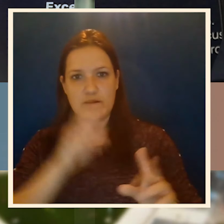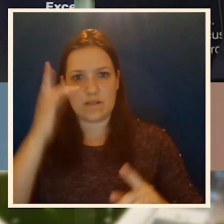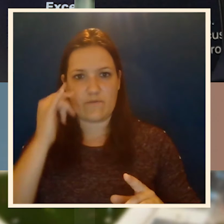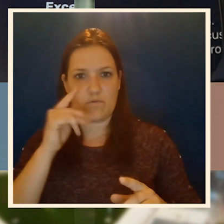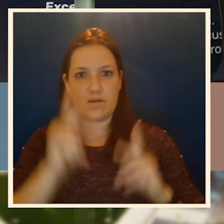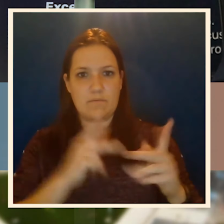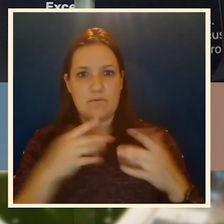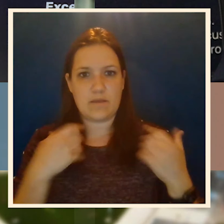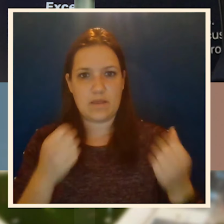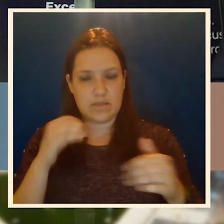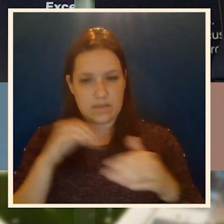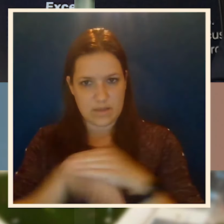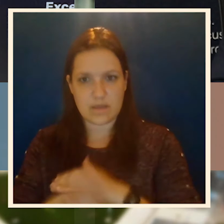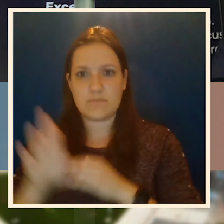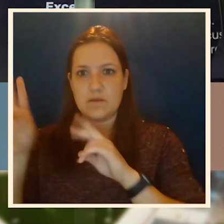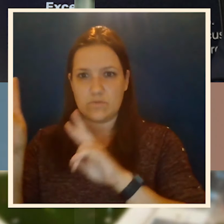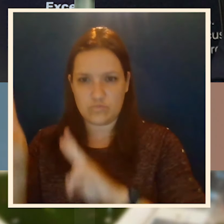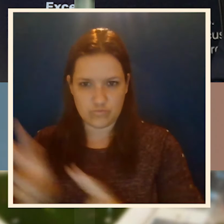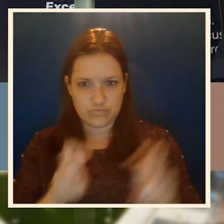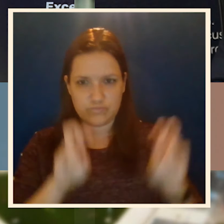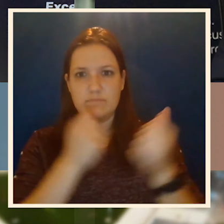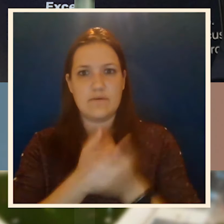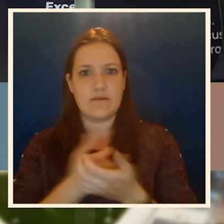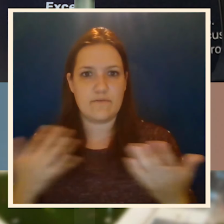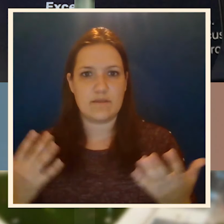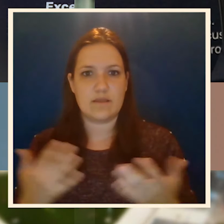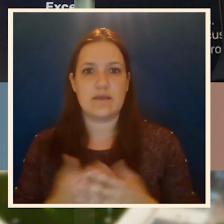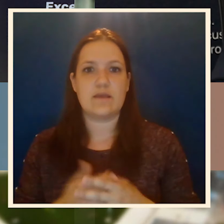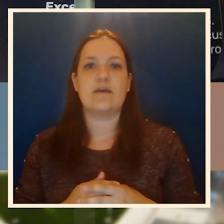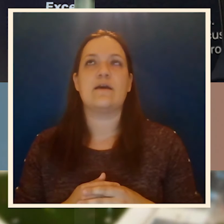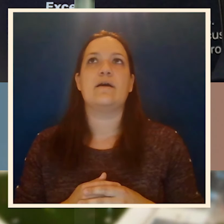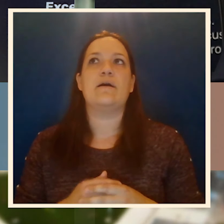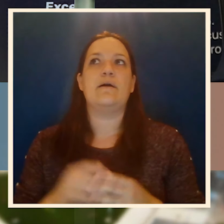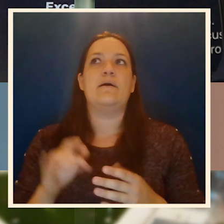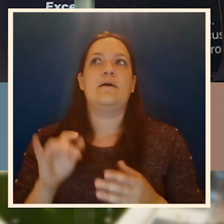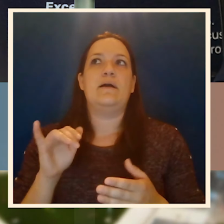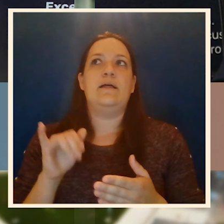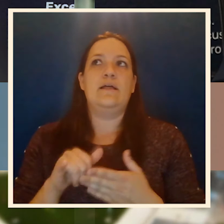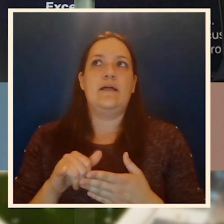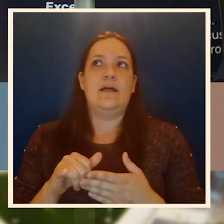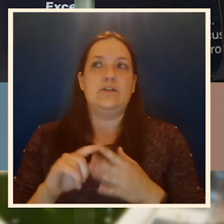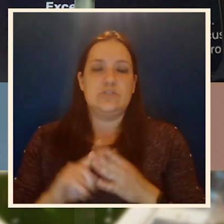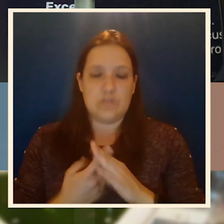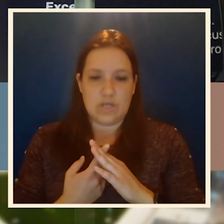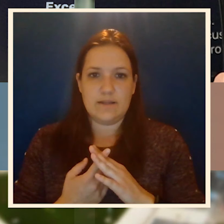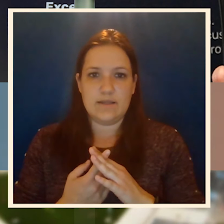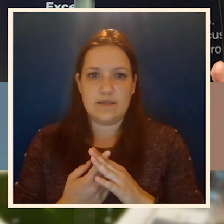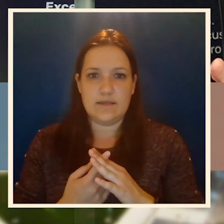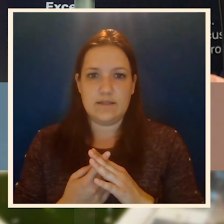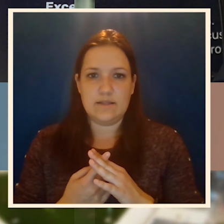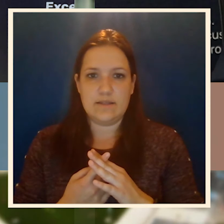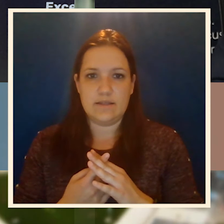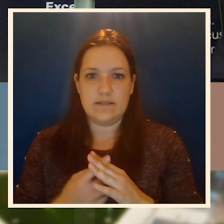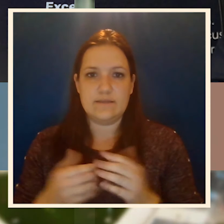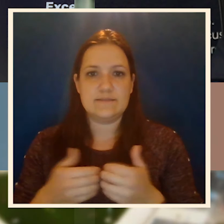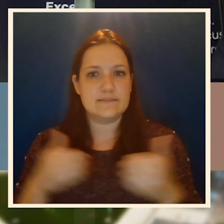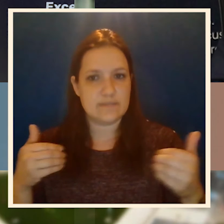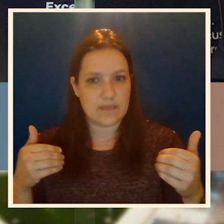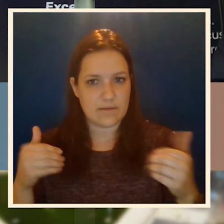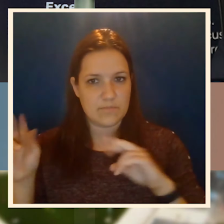came on site, they did a full survey, but that then triggered a